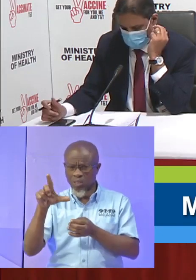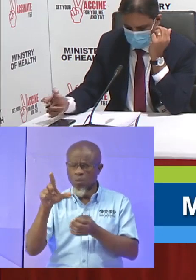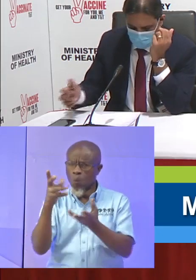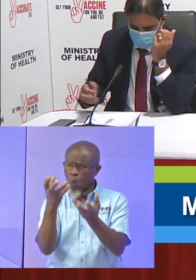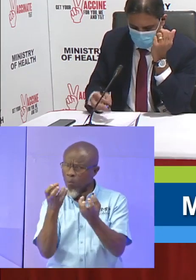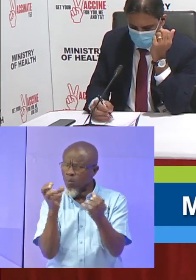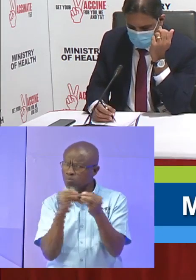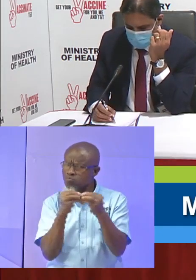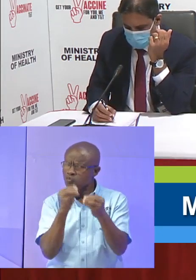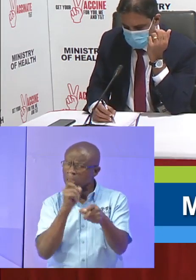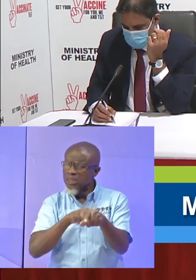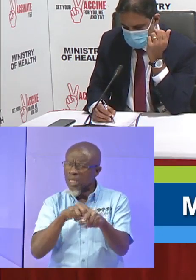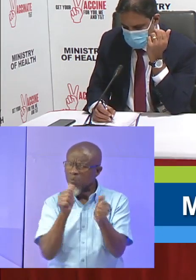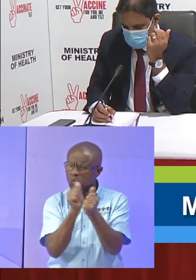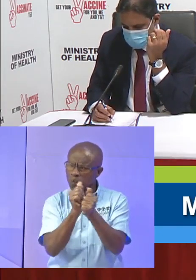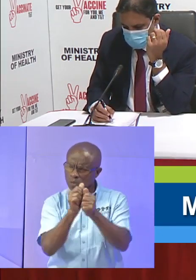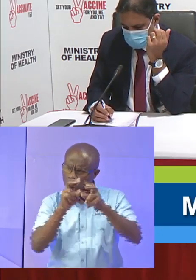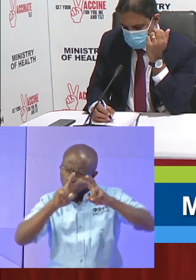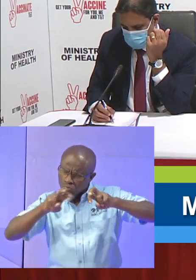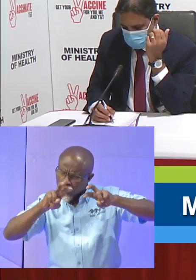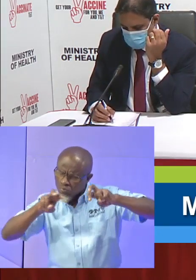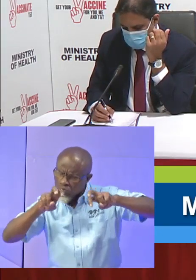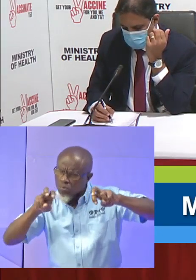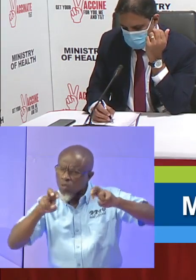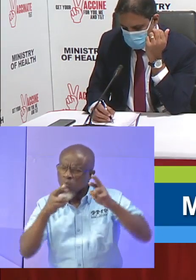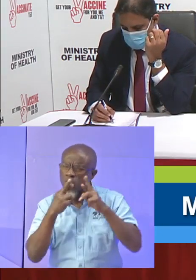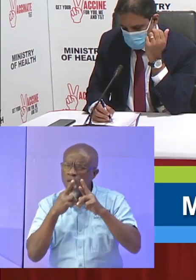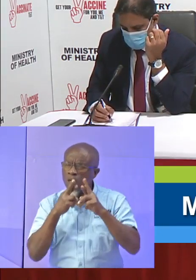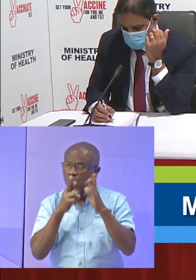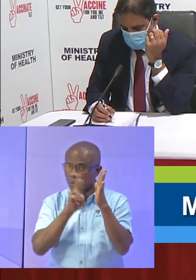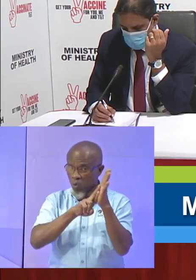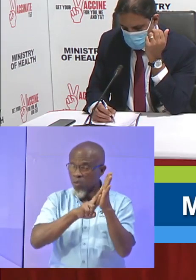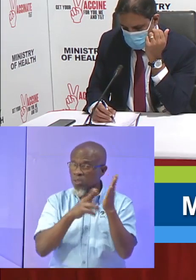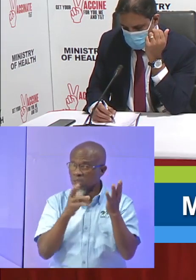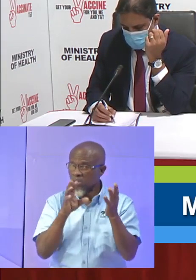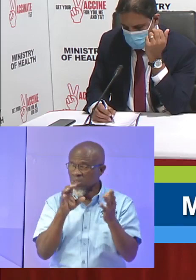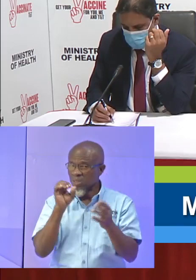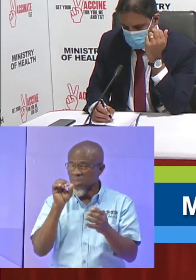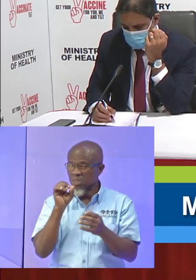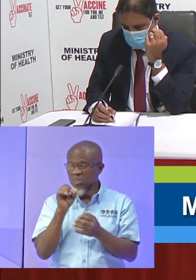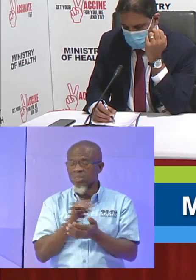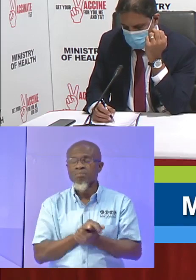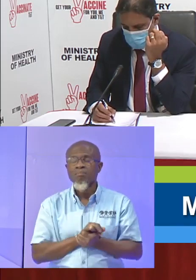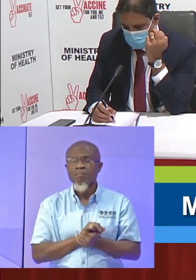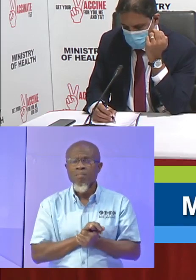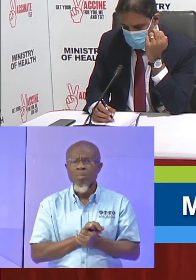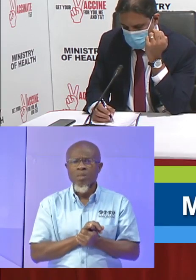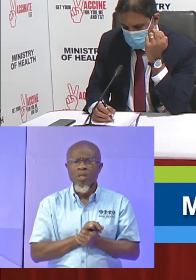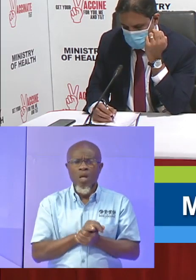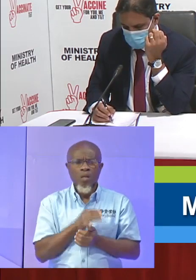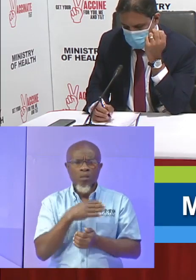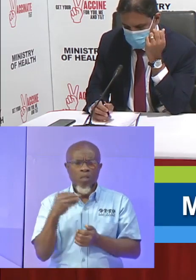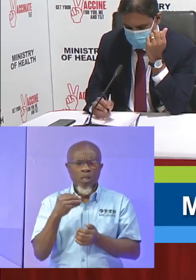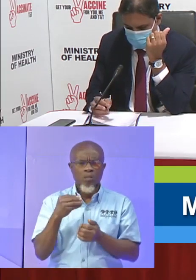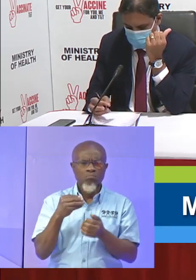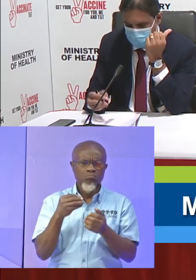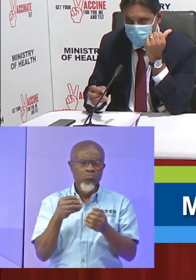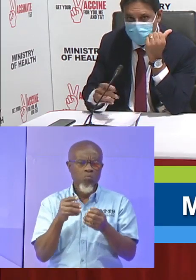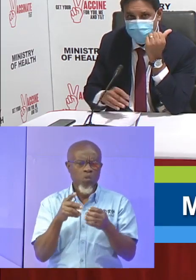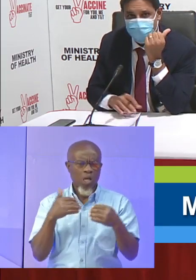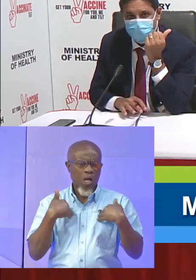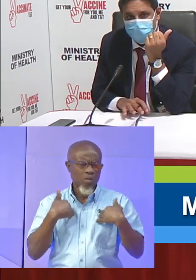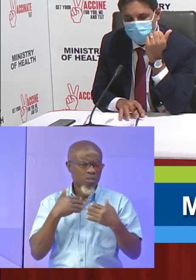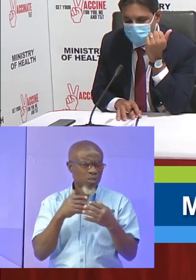Officer. CMO, there has been some concern from parents about the return to classes from February